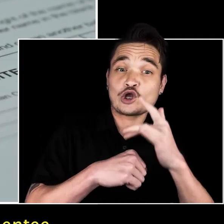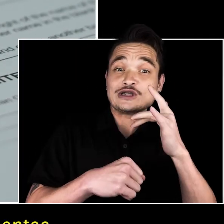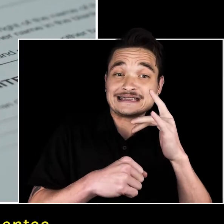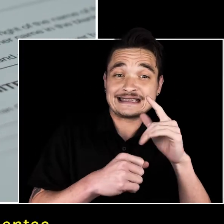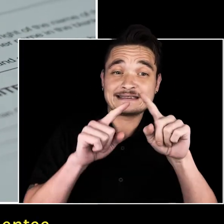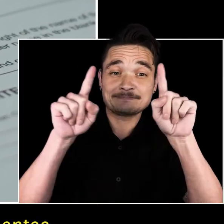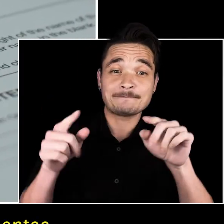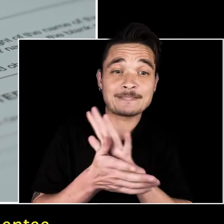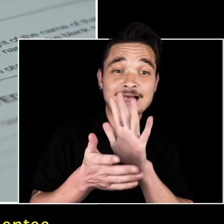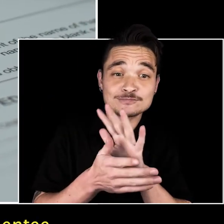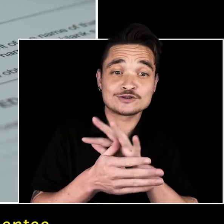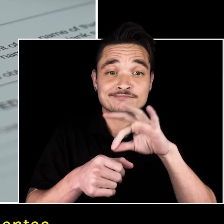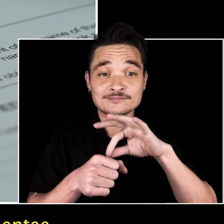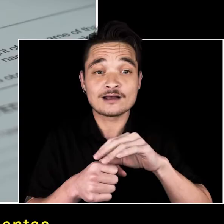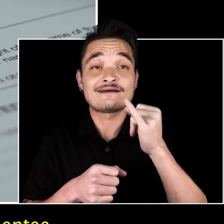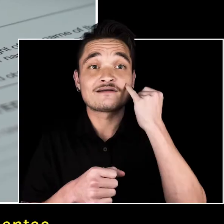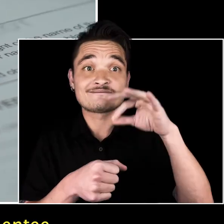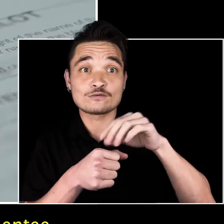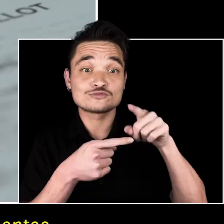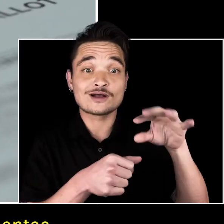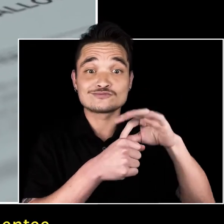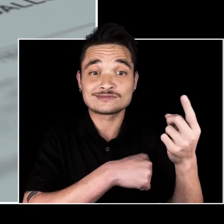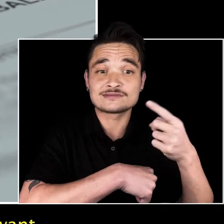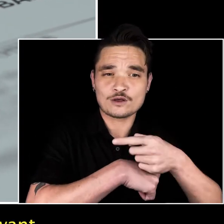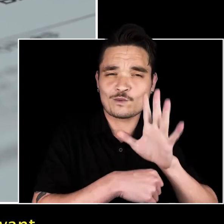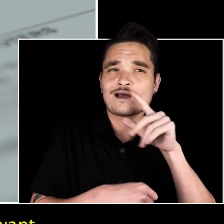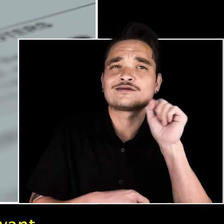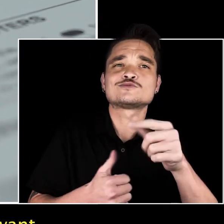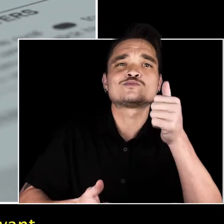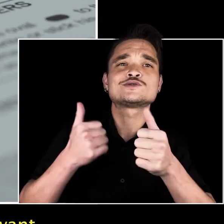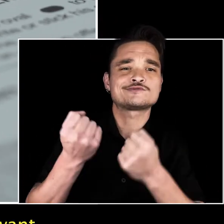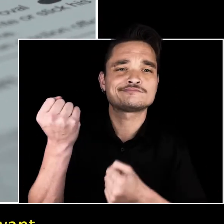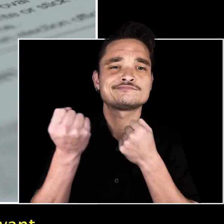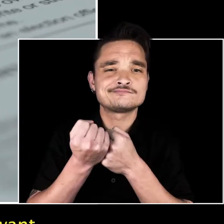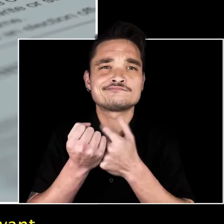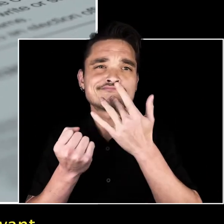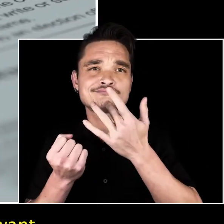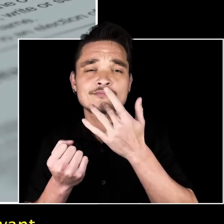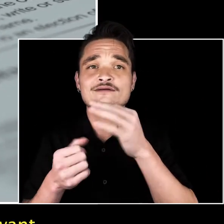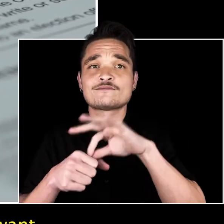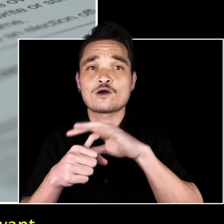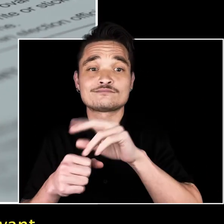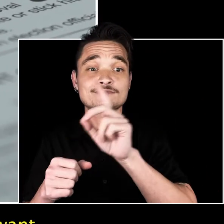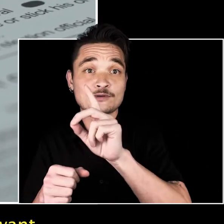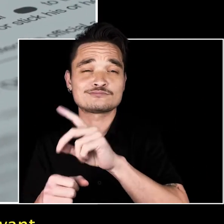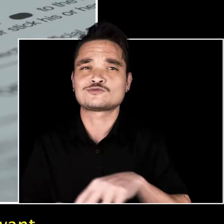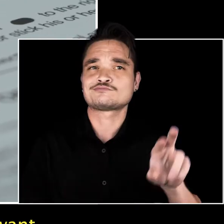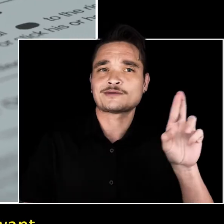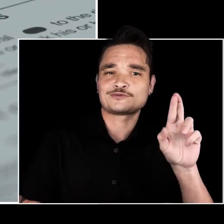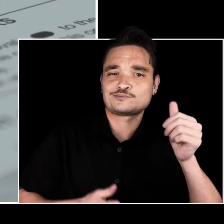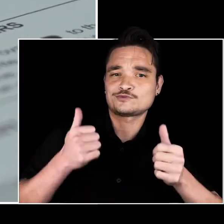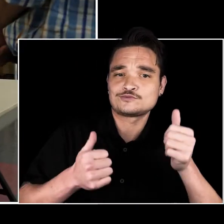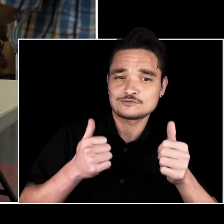an early absentee ballot, or if you vote on Election Day, you will be asked which ballot you want to vote, Democratic or